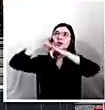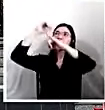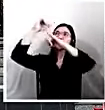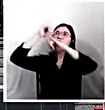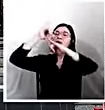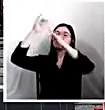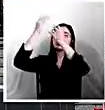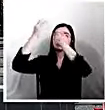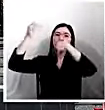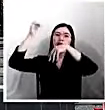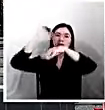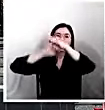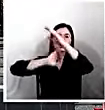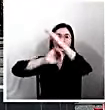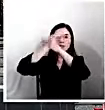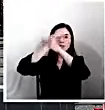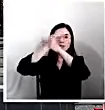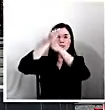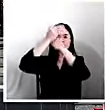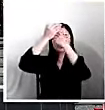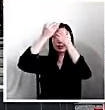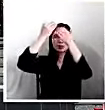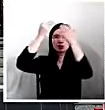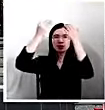As it is in